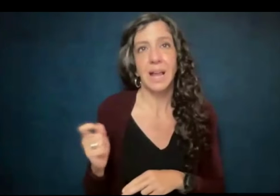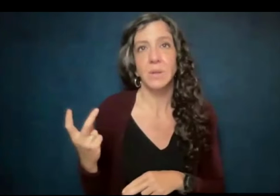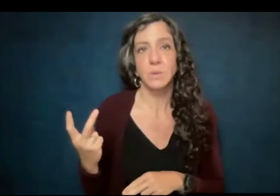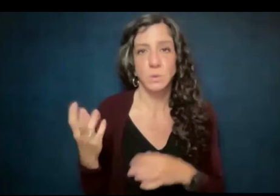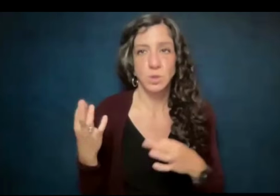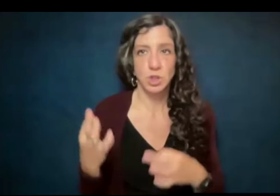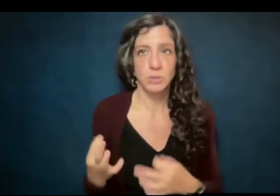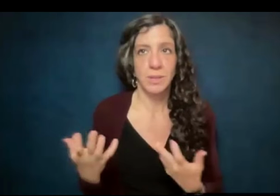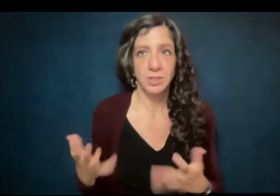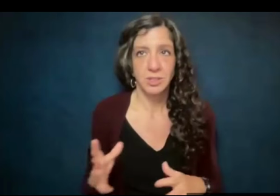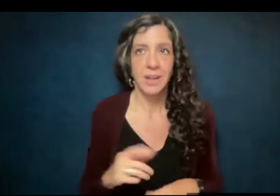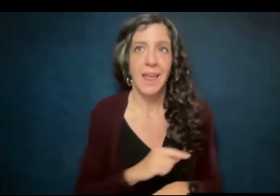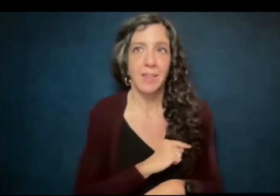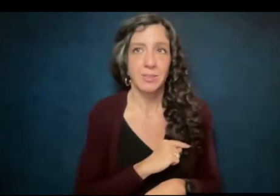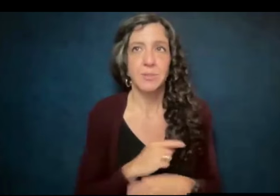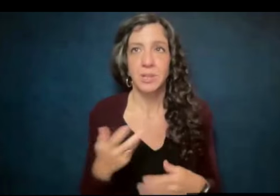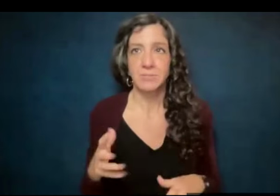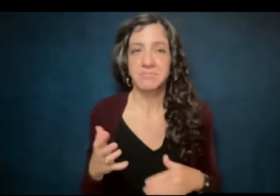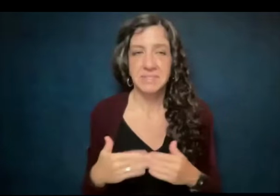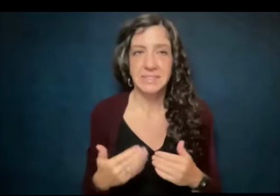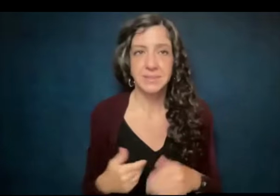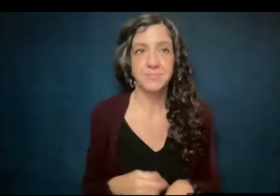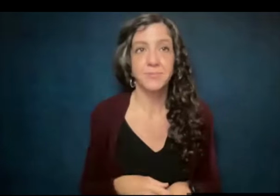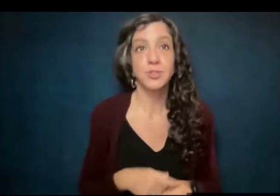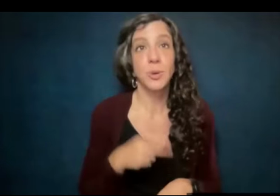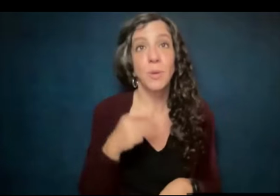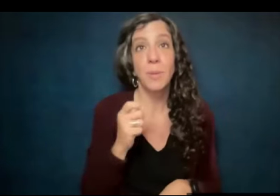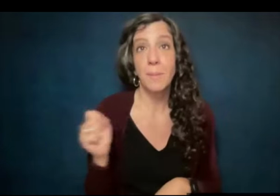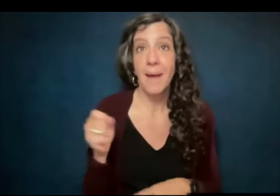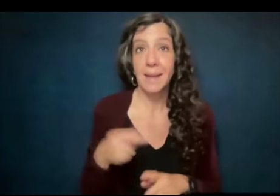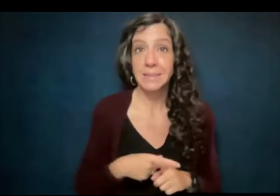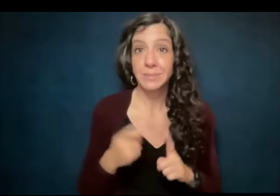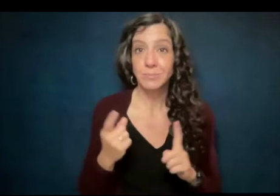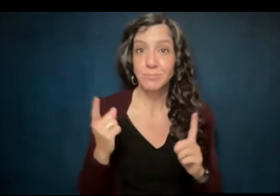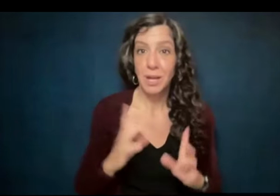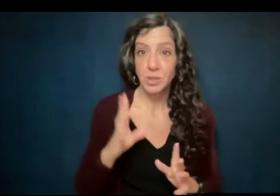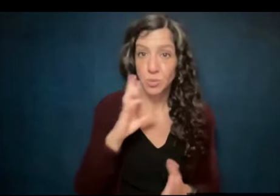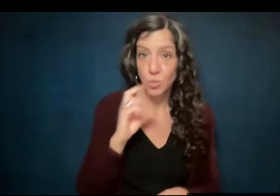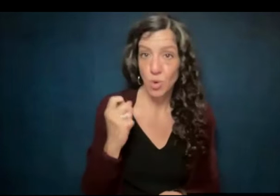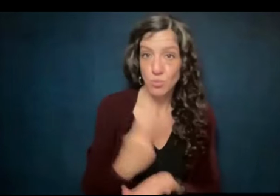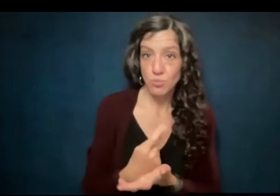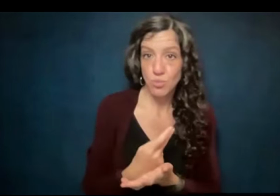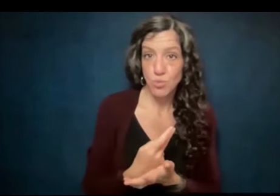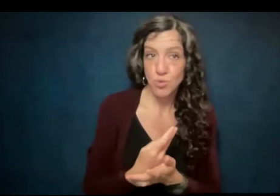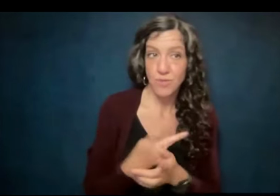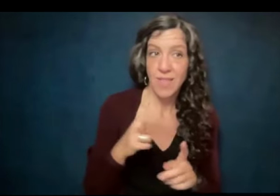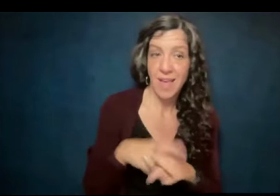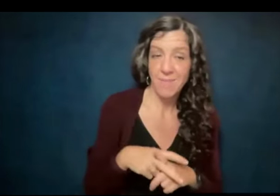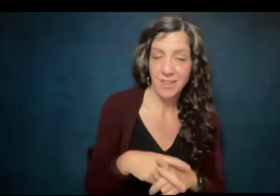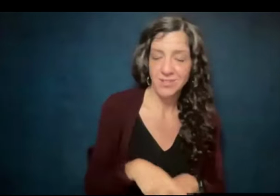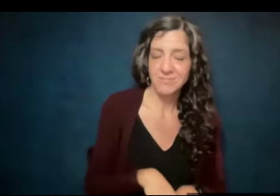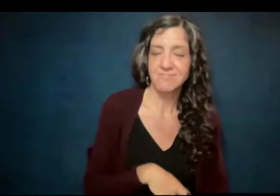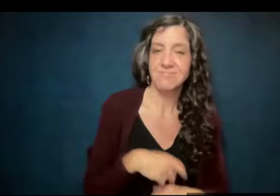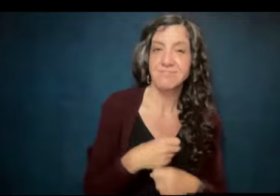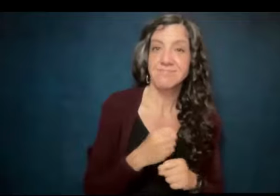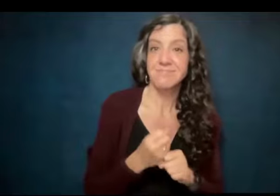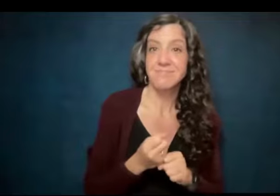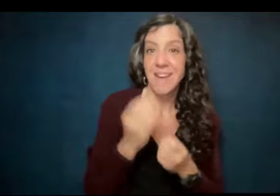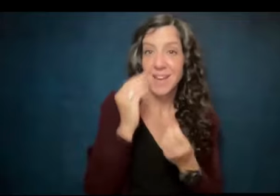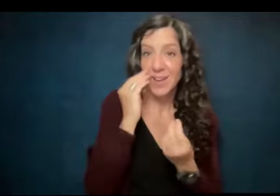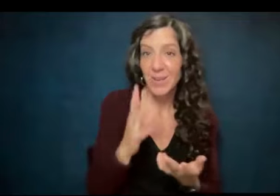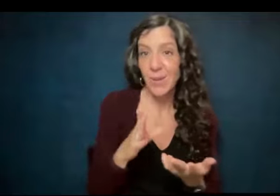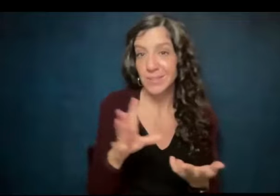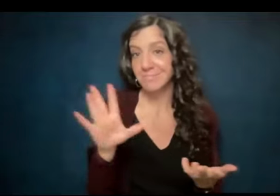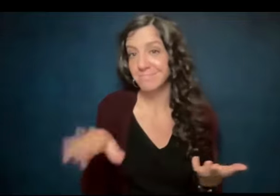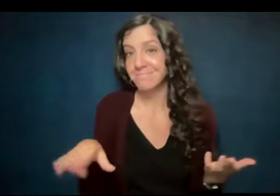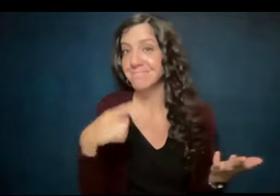PASS specialist approves the application, right? And then they issue a notice telling you what's been